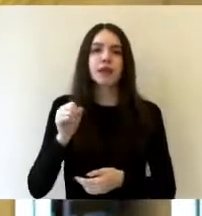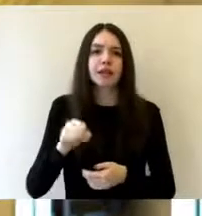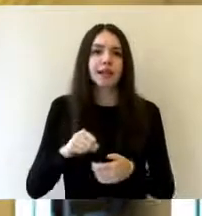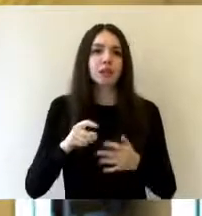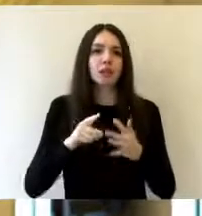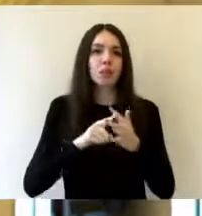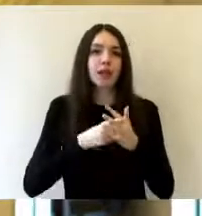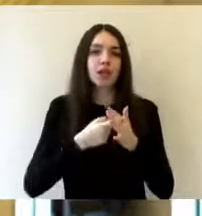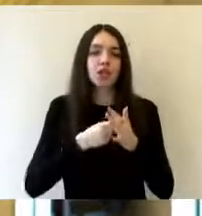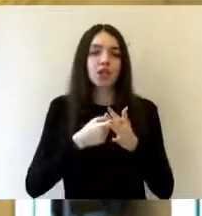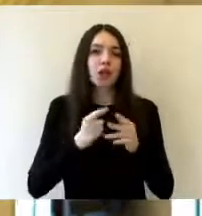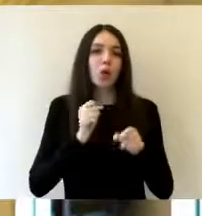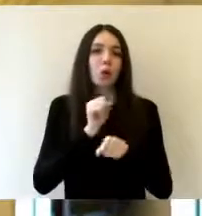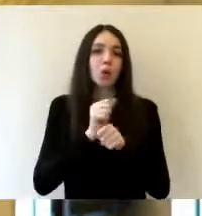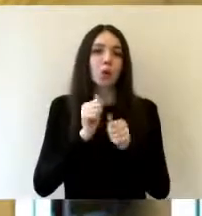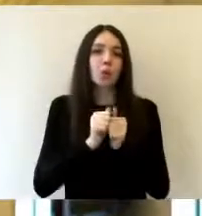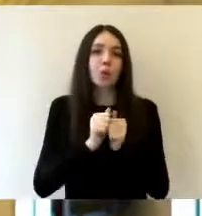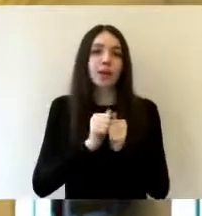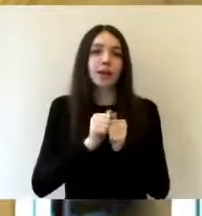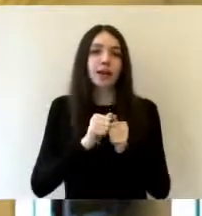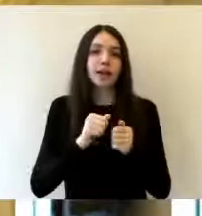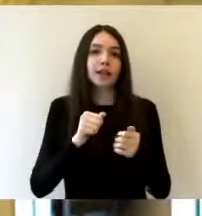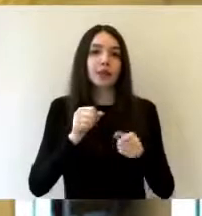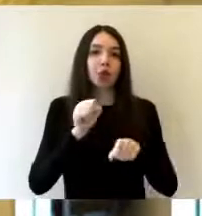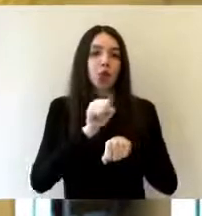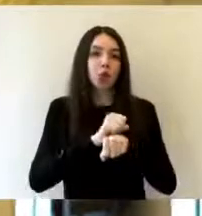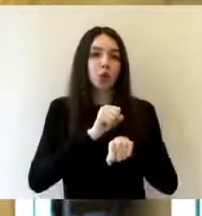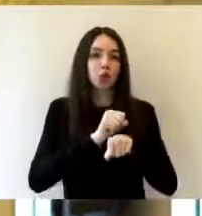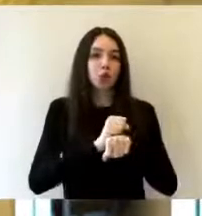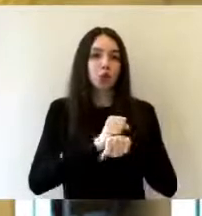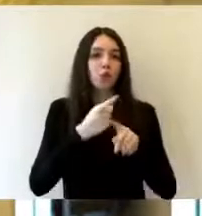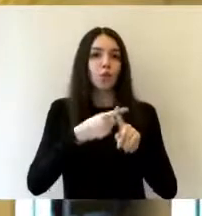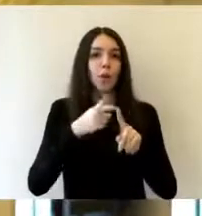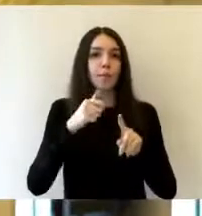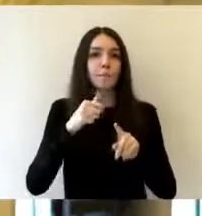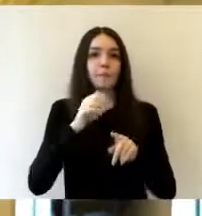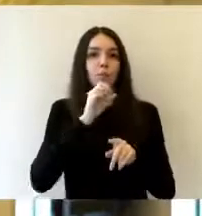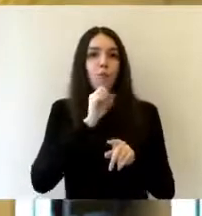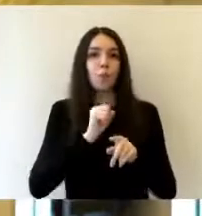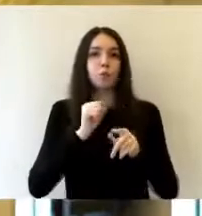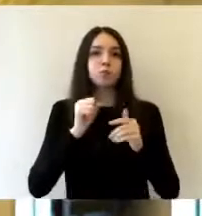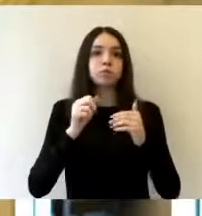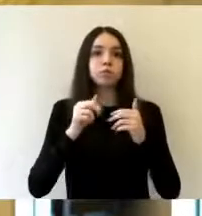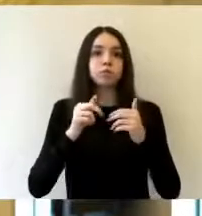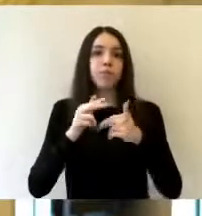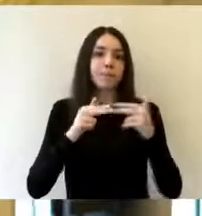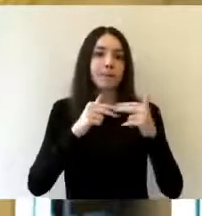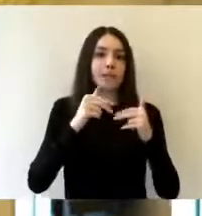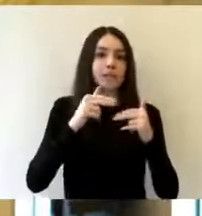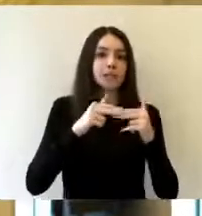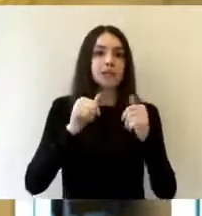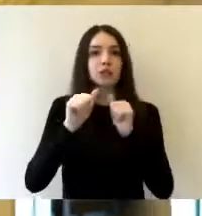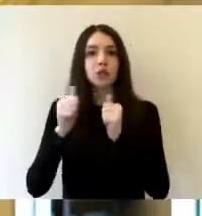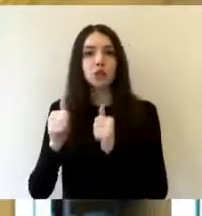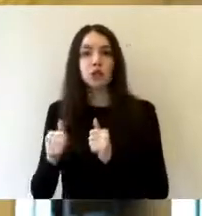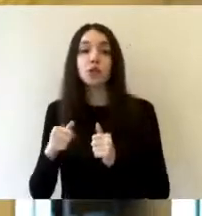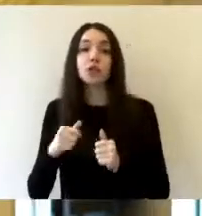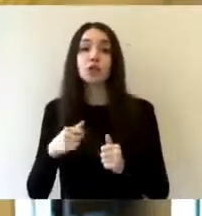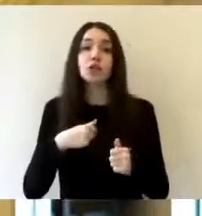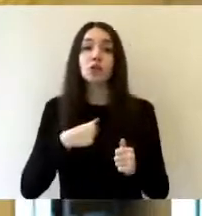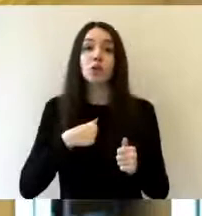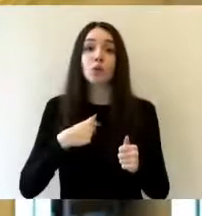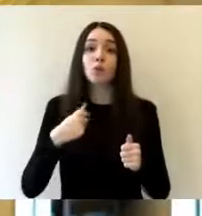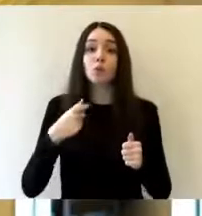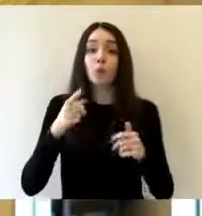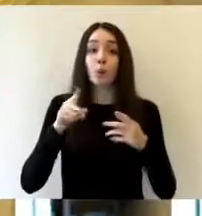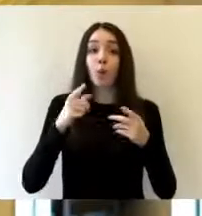began working with salvage stone because when I again came to Baltimore, it was for grad school, and I was a broke grad student, so the idea of purchasing stone was never a